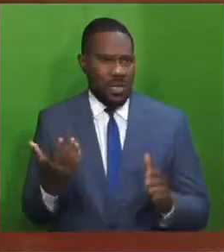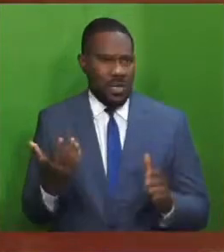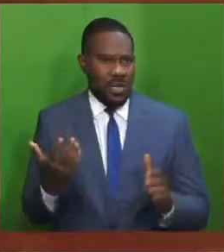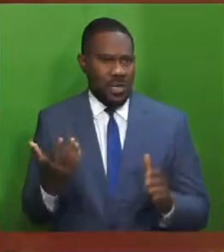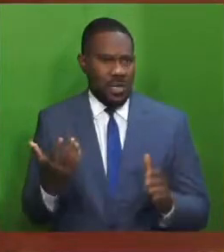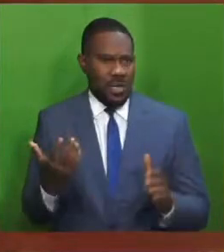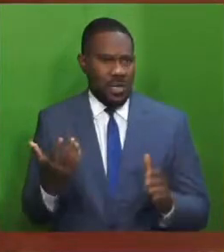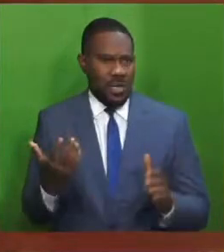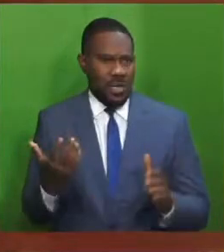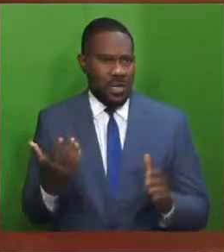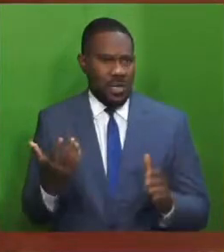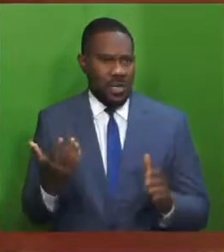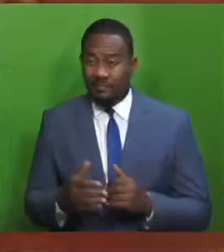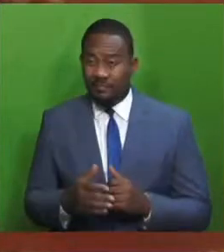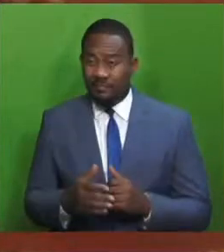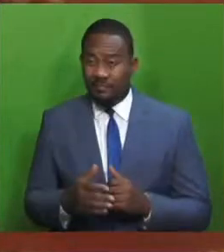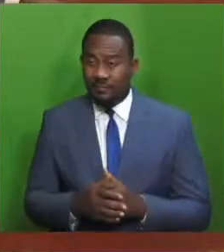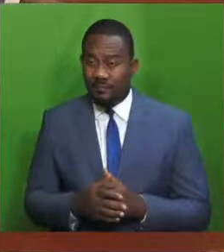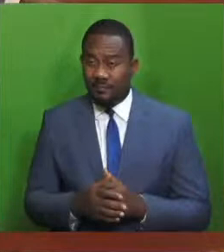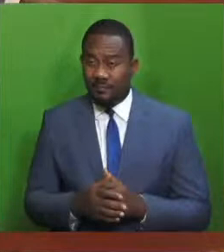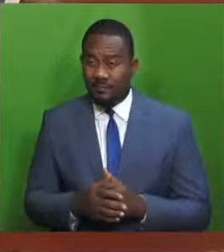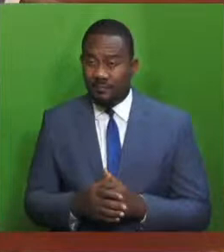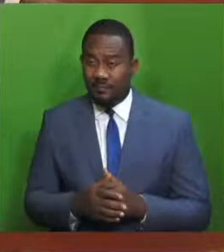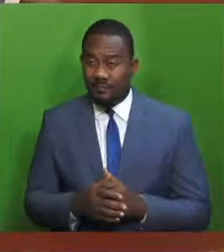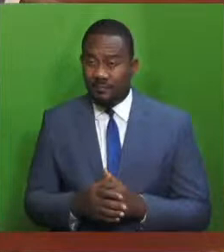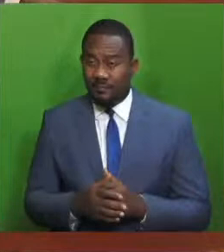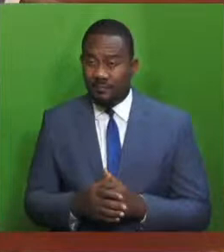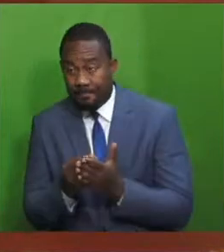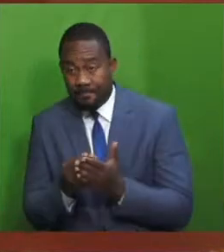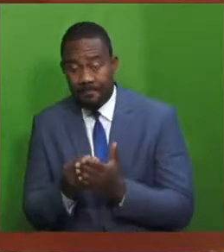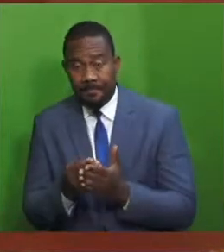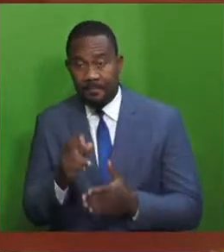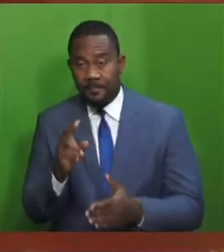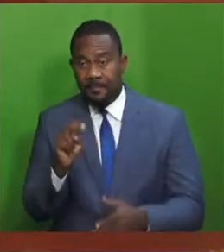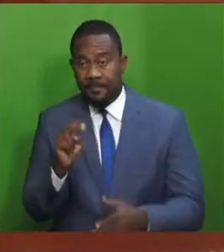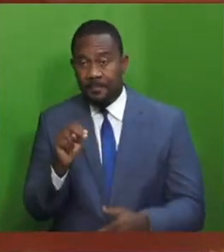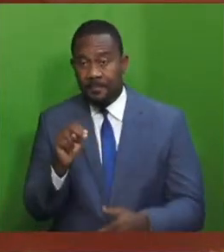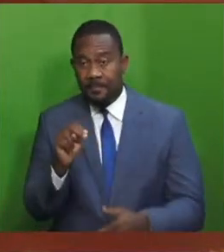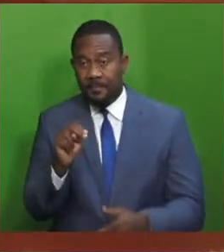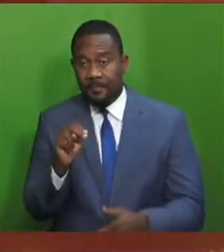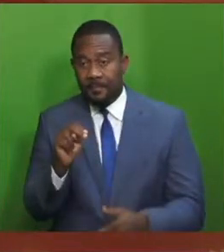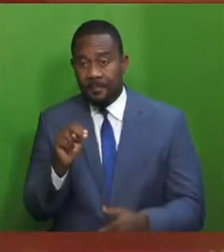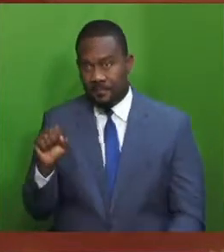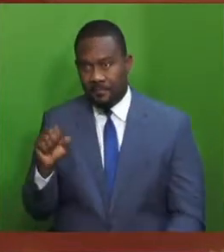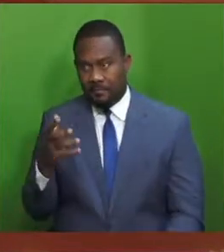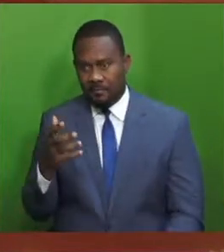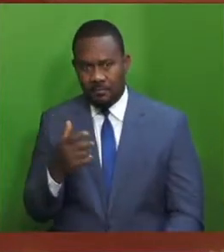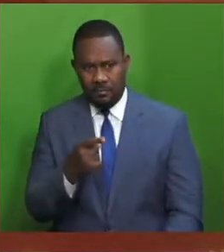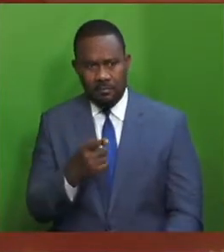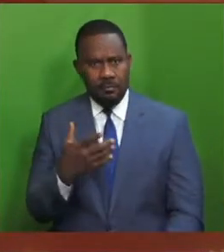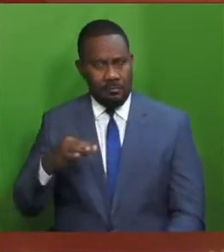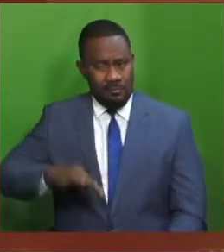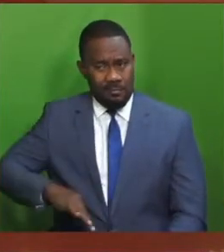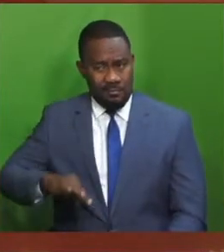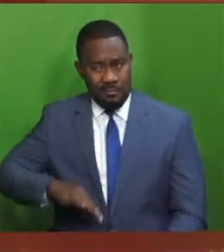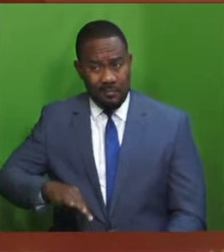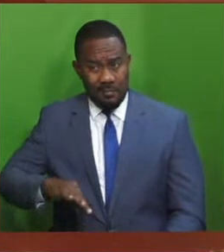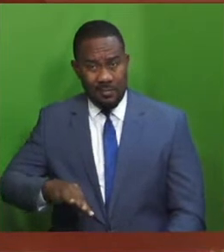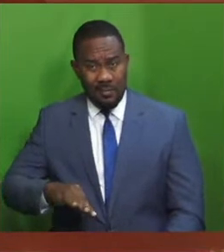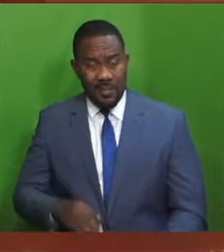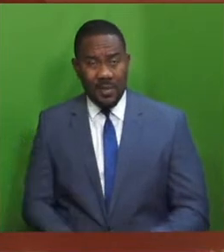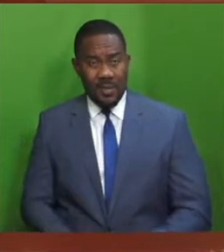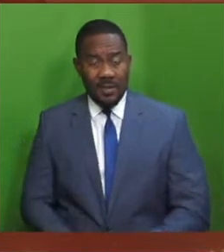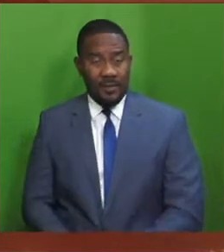companies that earned some money from MBSSI are also gaining from it. I'm told that the Ghana